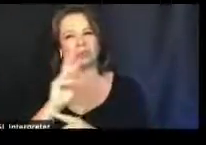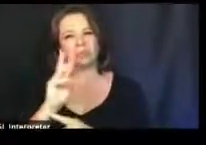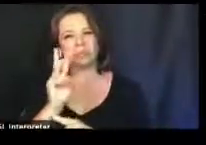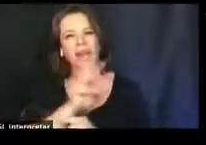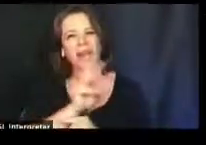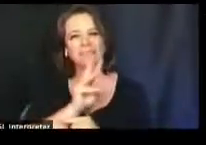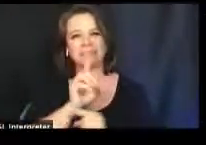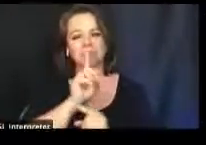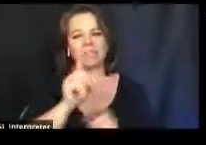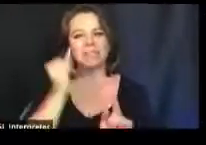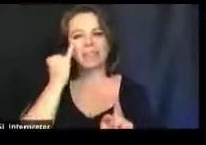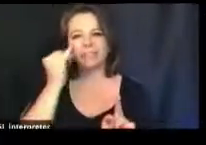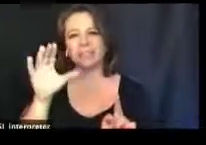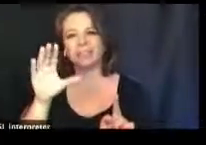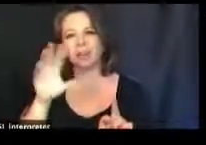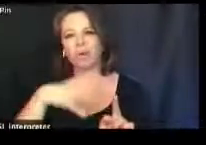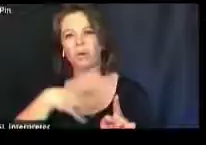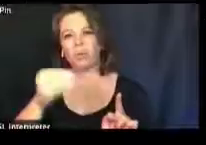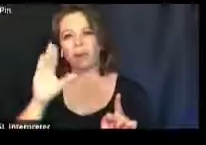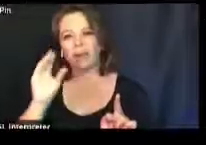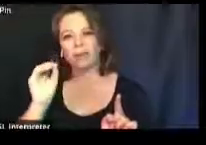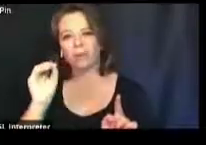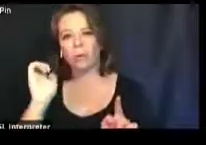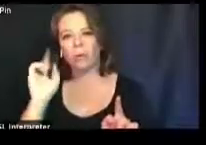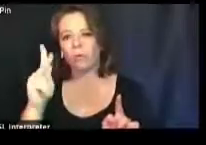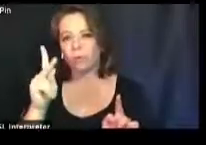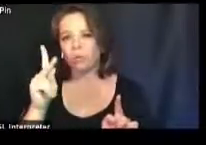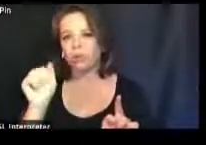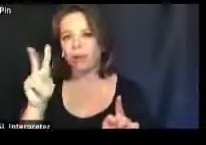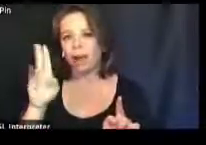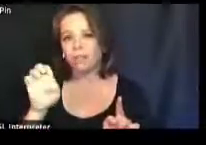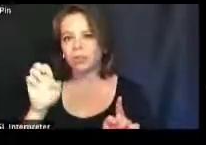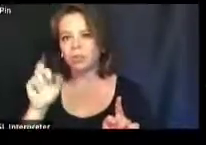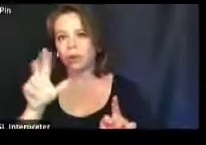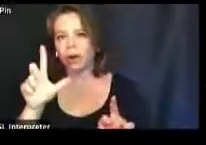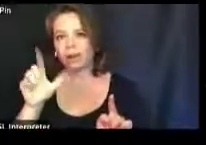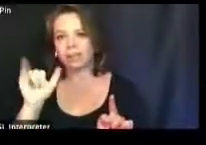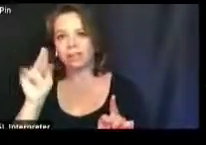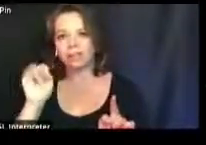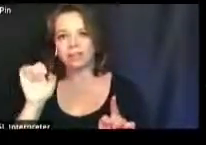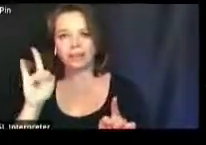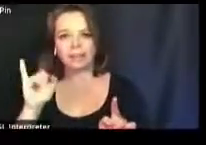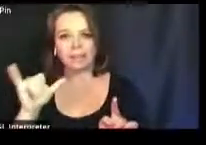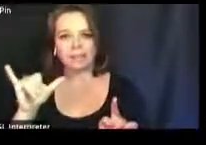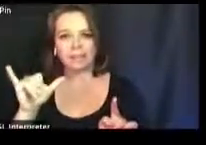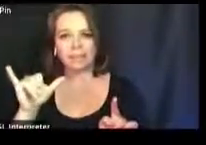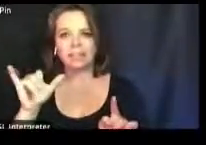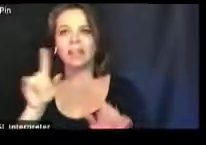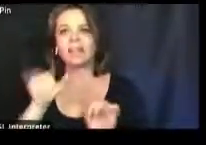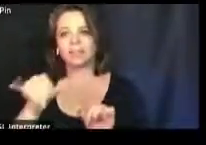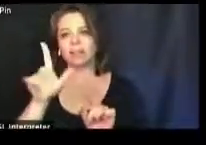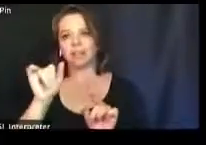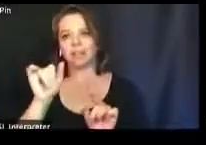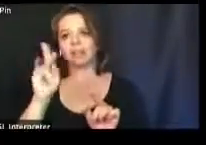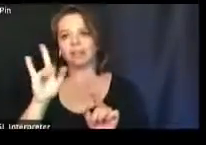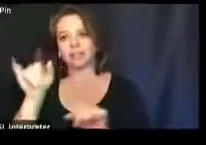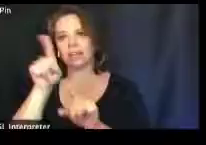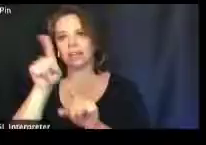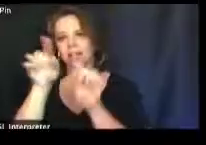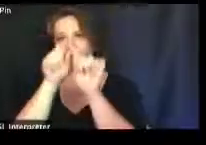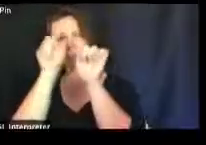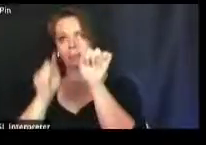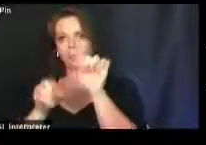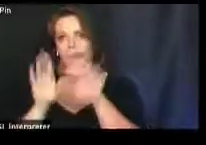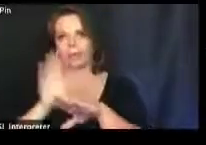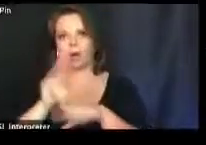Oak Avenue versus Lindley Avenue, but that's Lindley that you have the cursor on.